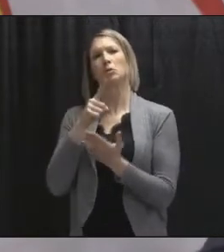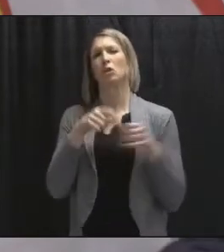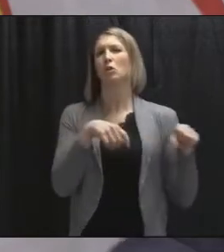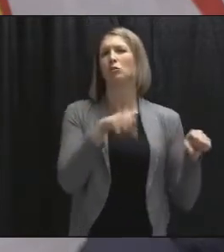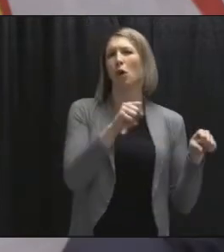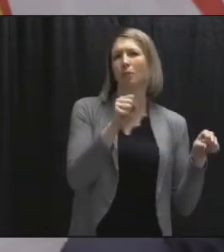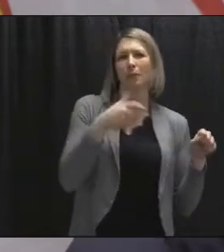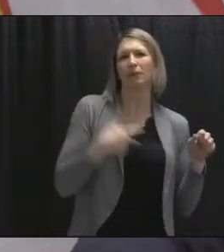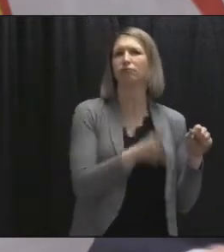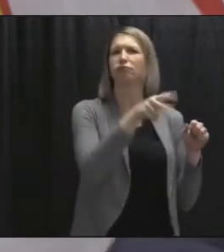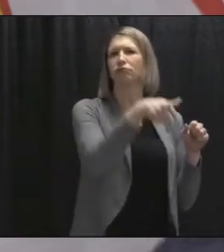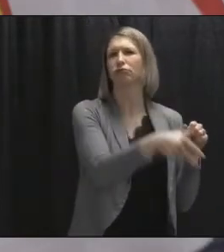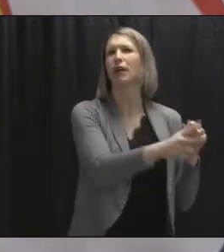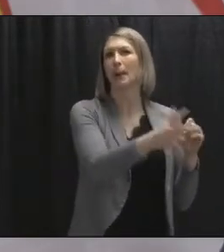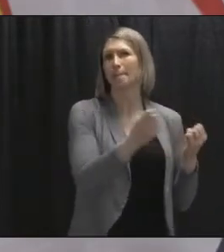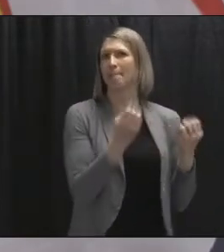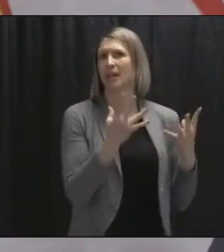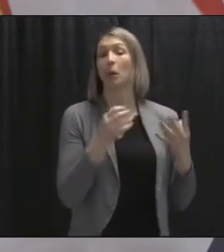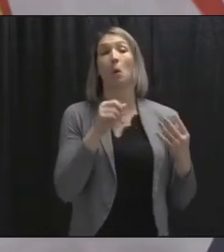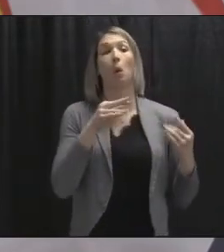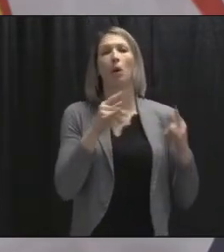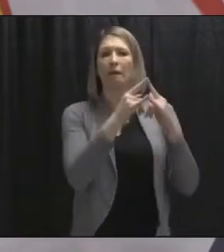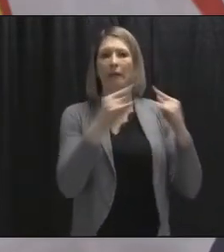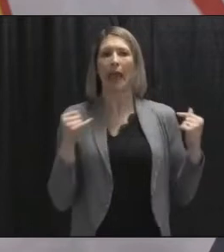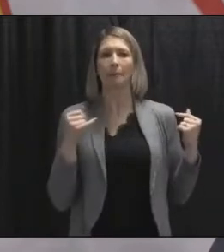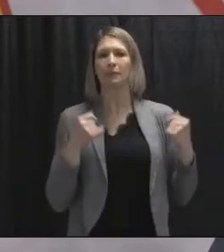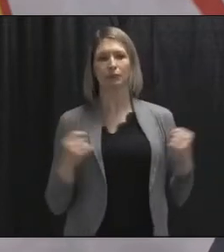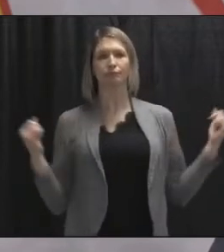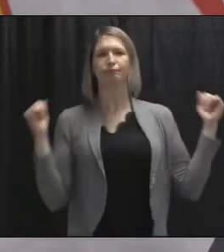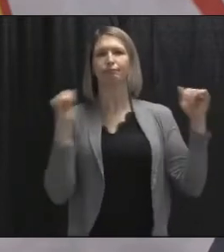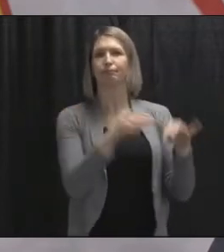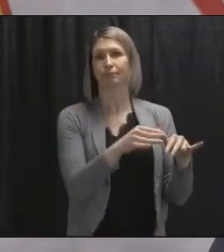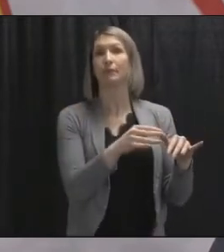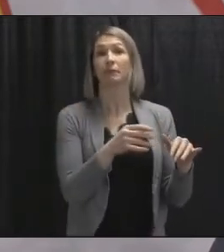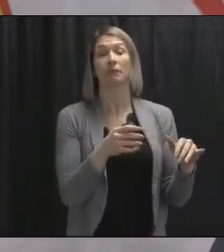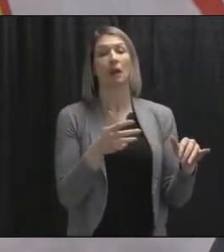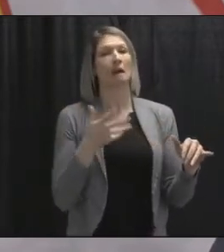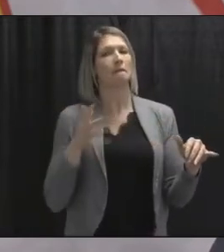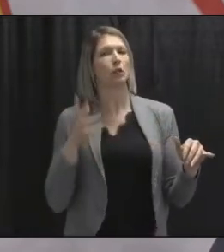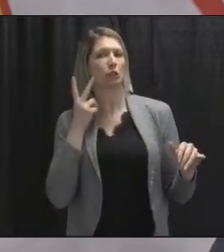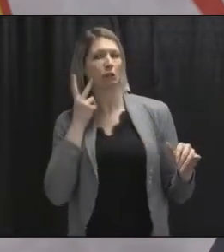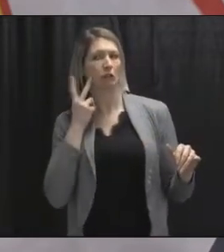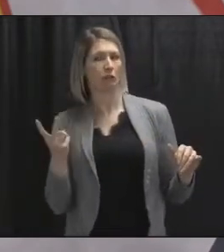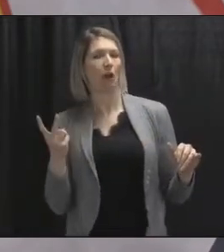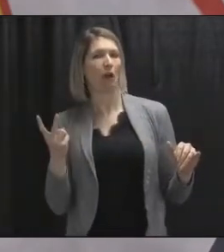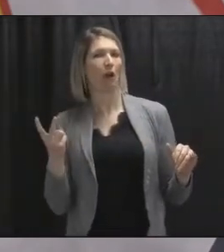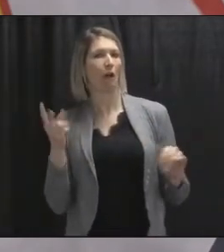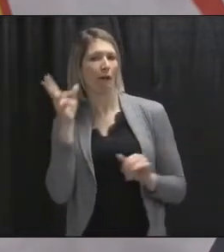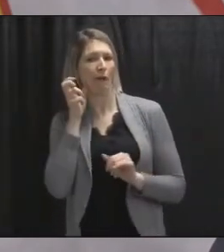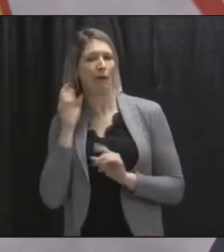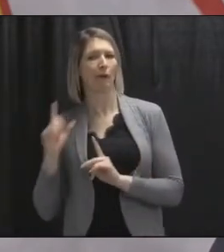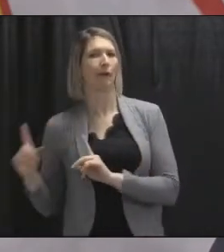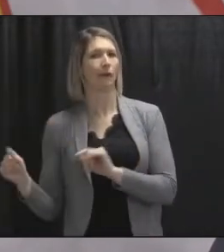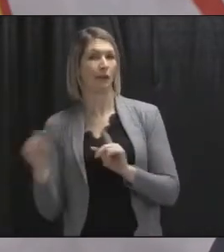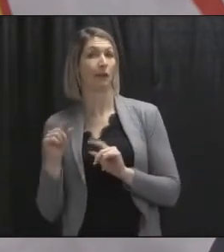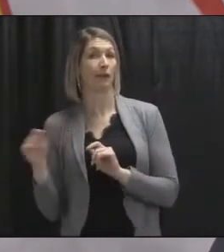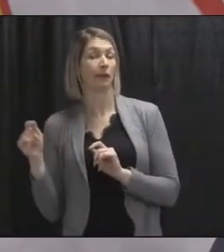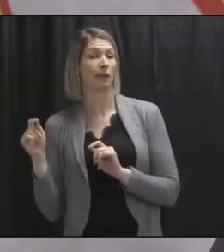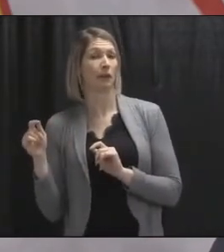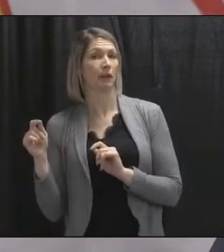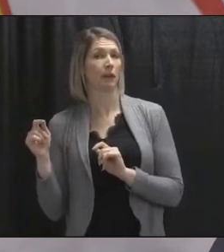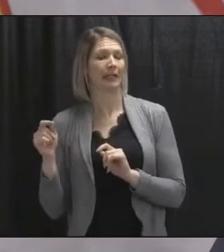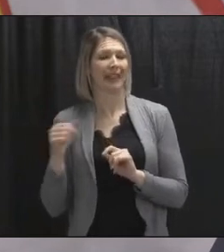the province and people once again gathering at cabins. I said that these are very different times.